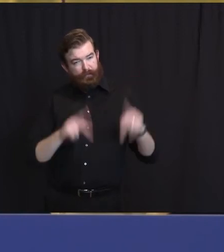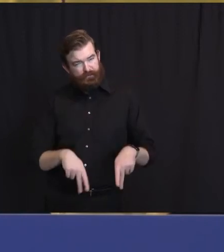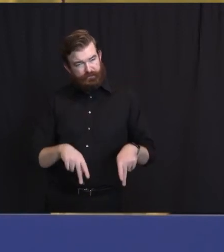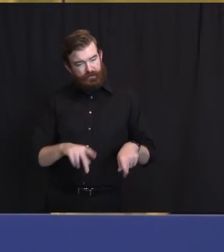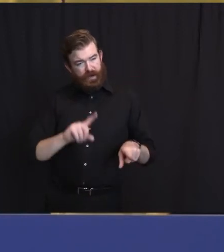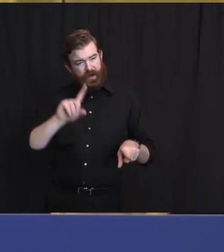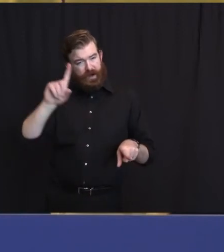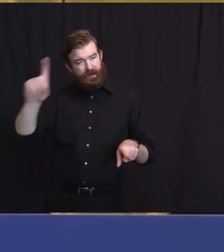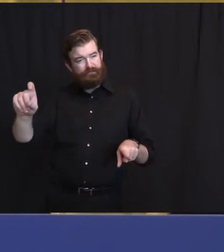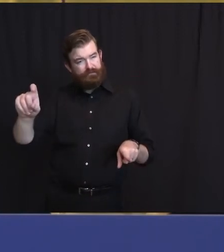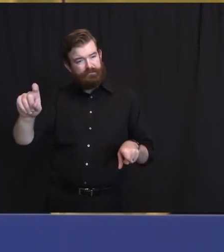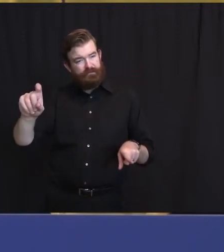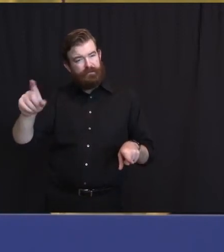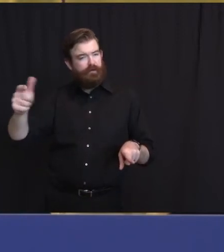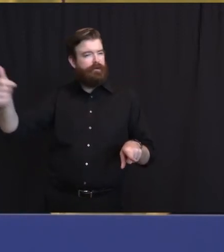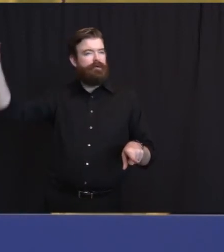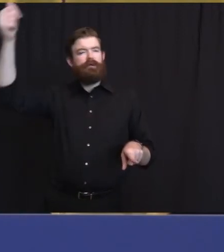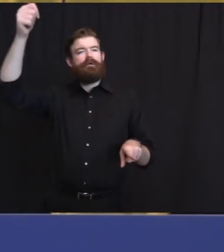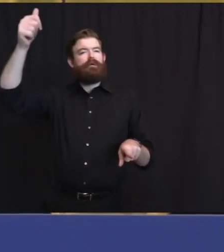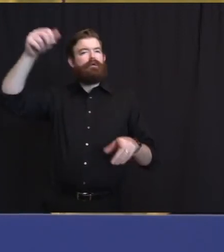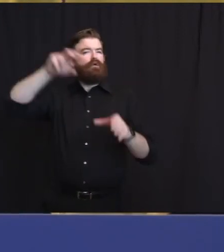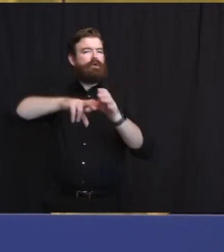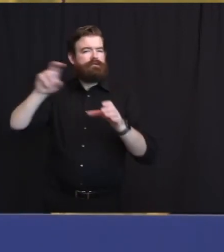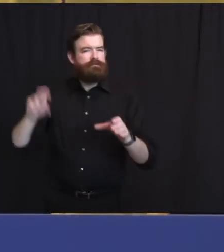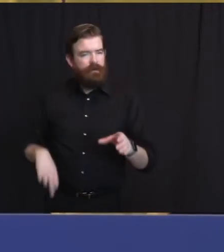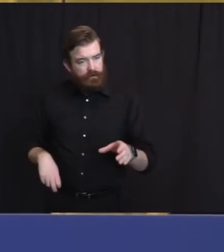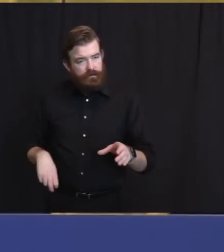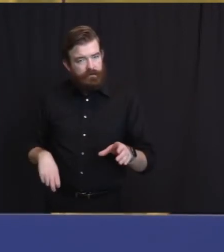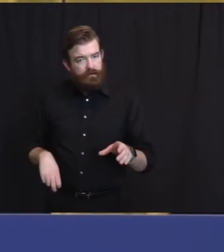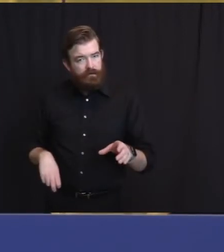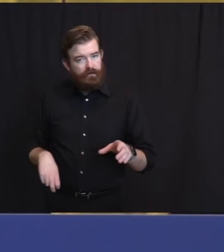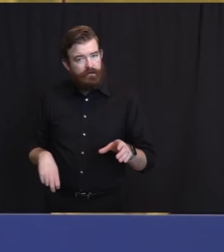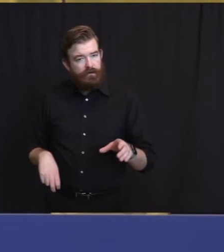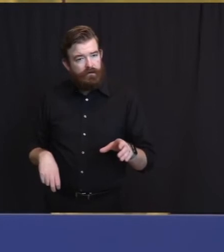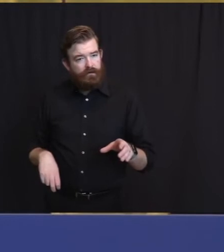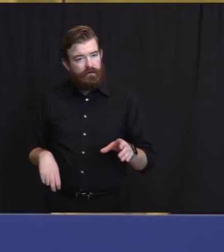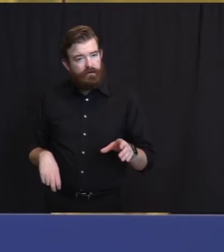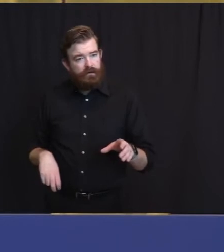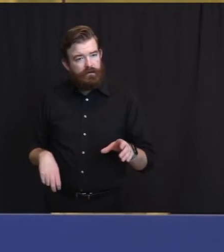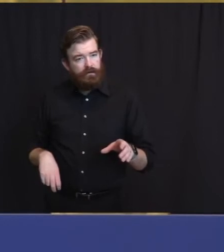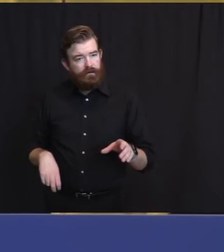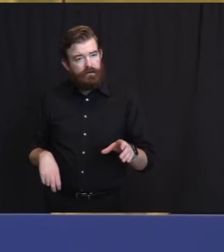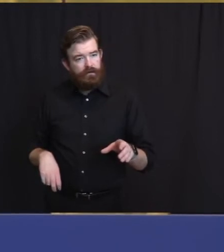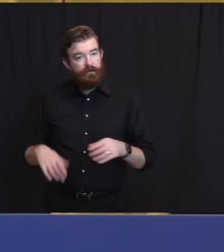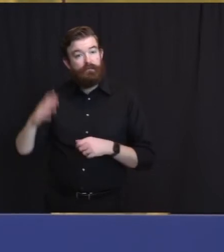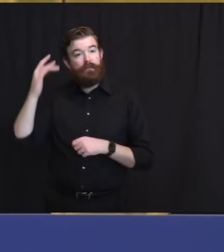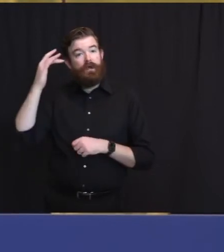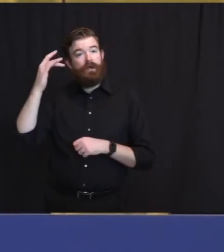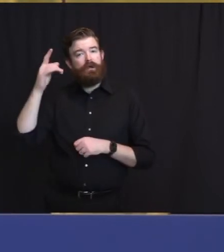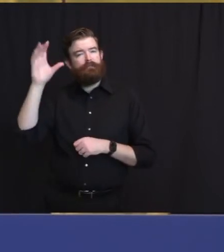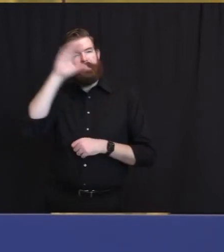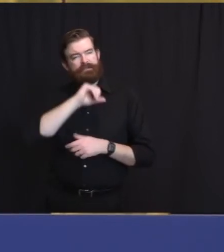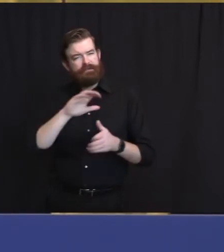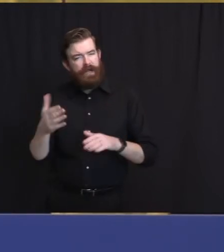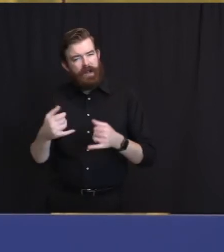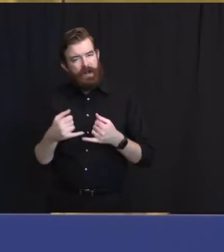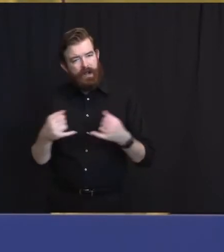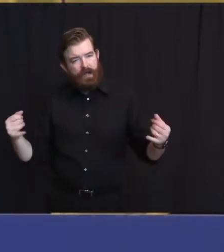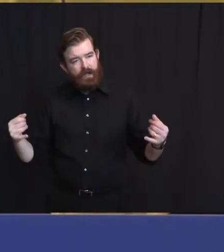homes. What's your response to that, and where does the responsibility for that missed deadline lie? When can we expect details on scheduling